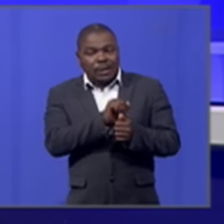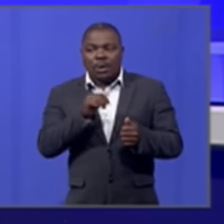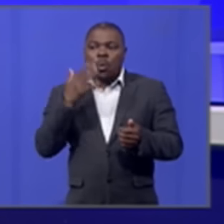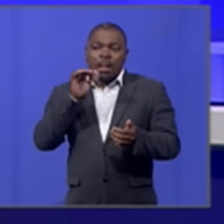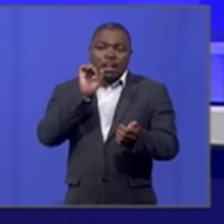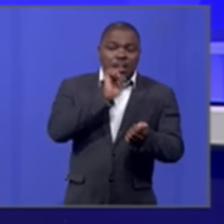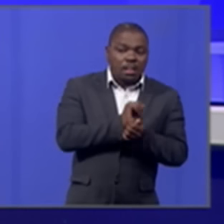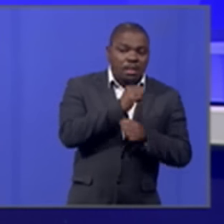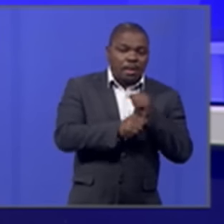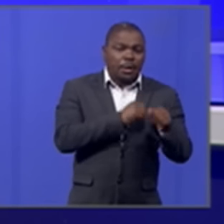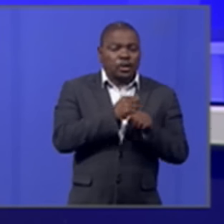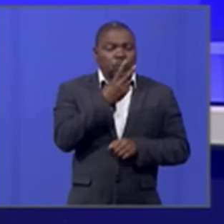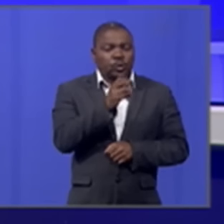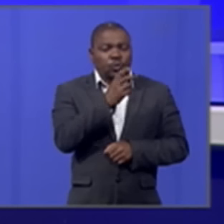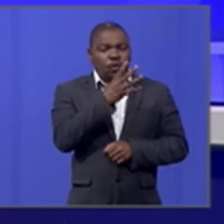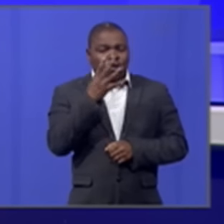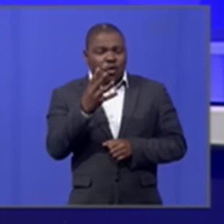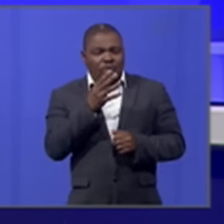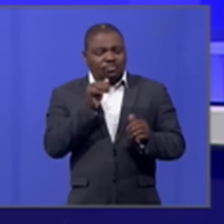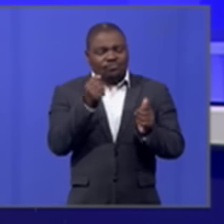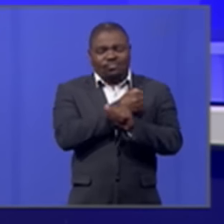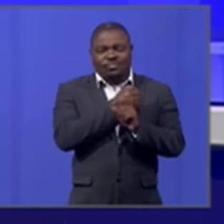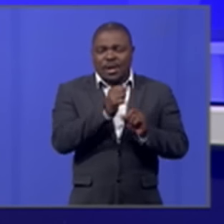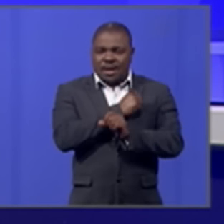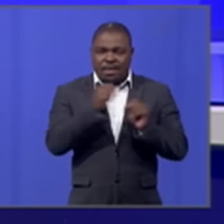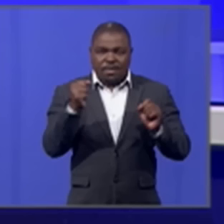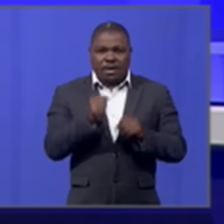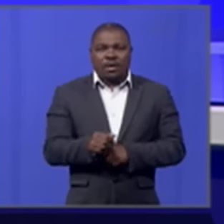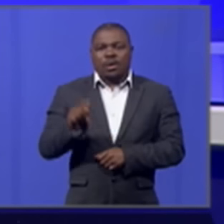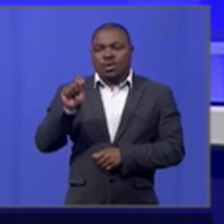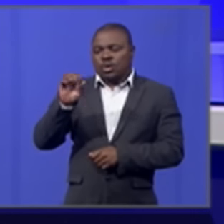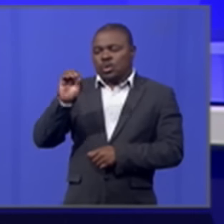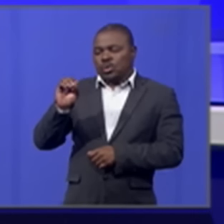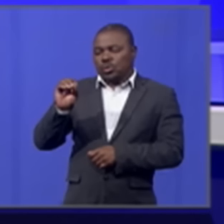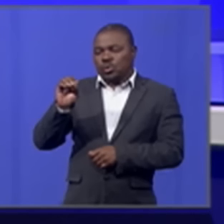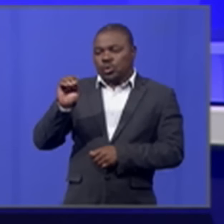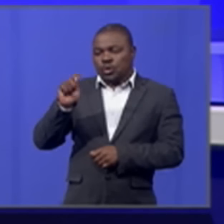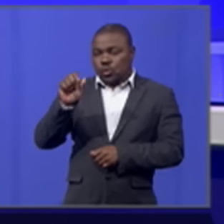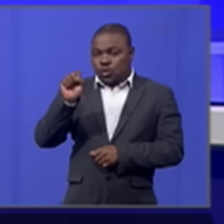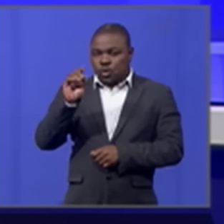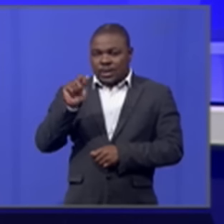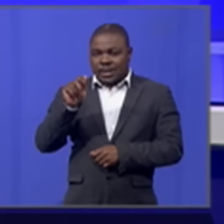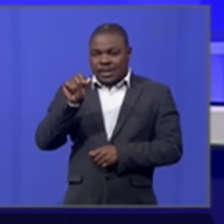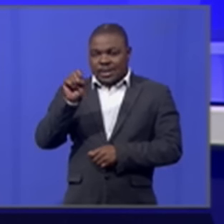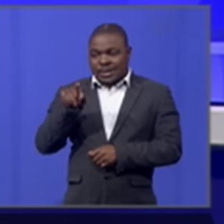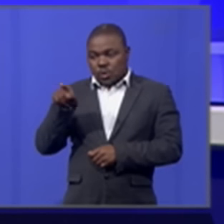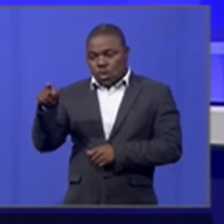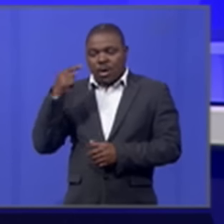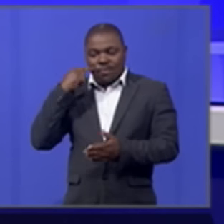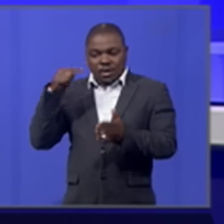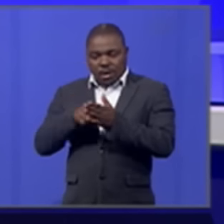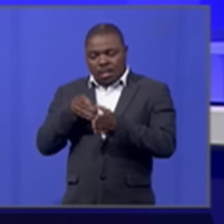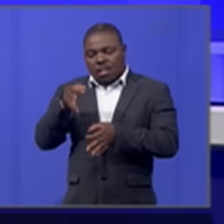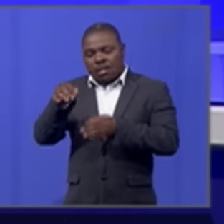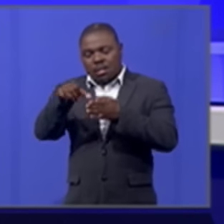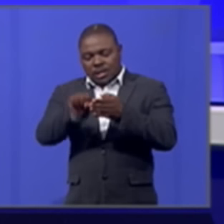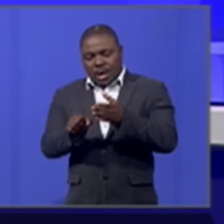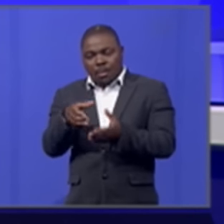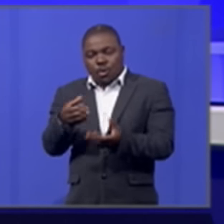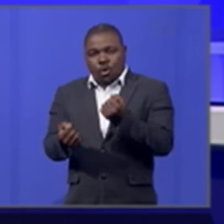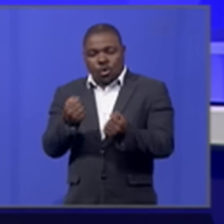ka 2024. Tumelo Totetsi o ne a neelana ka bopaki mo tsheko mo teng ga tsheko e mo go yona molatofadiwa wa ntlha e le